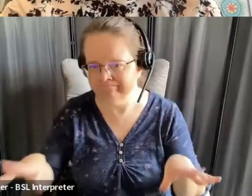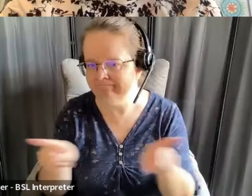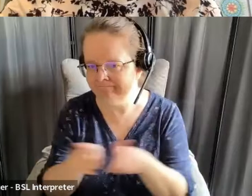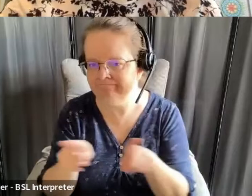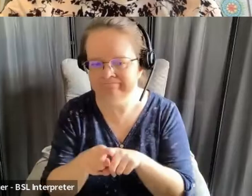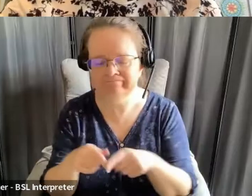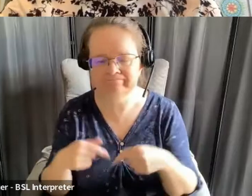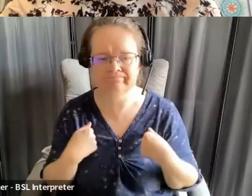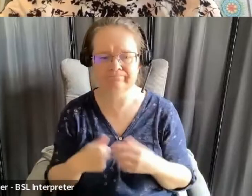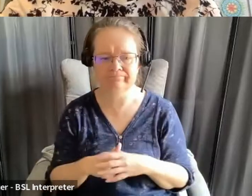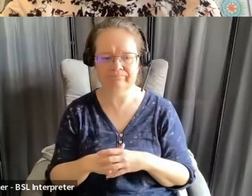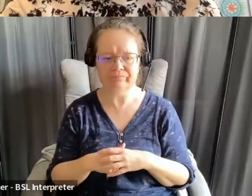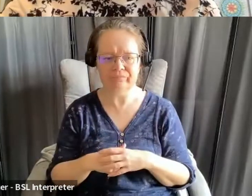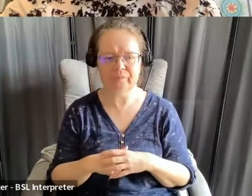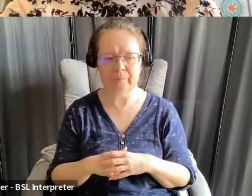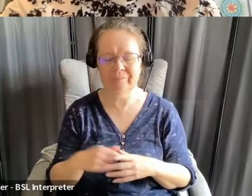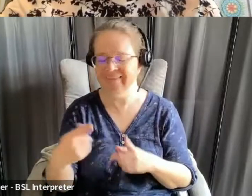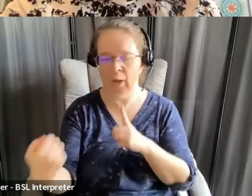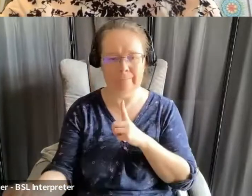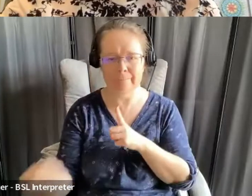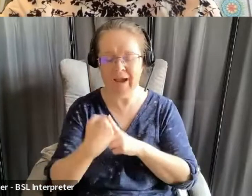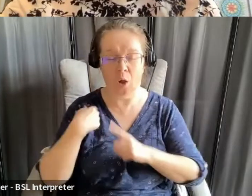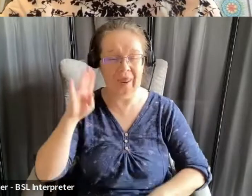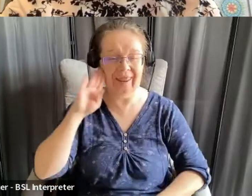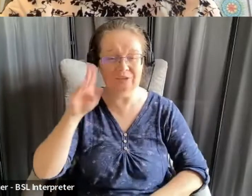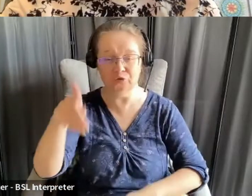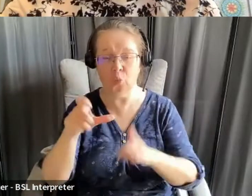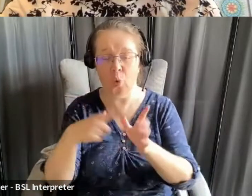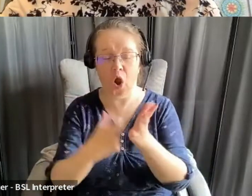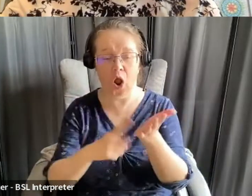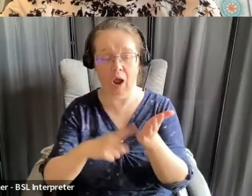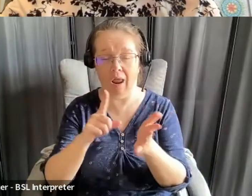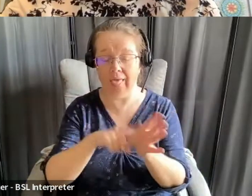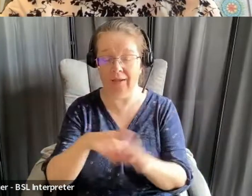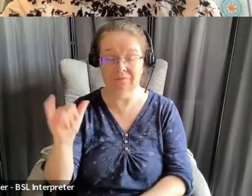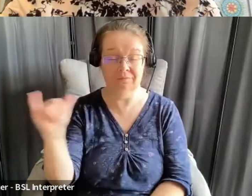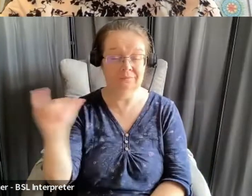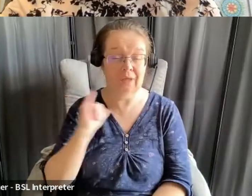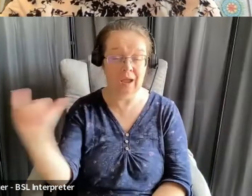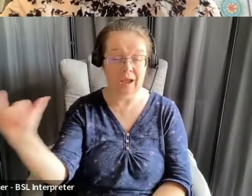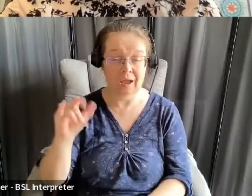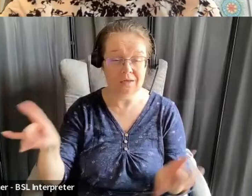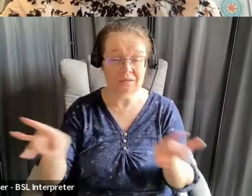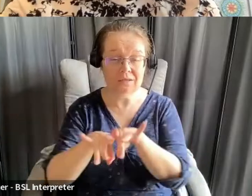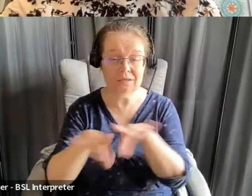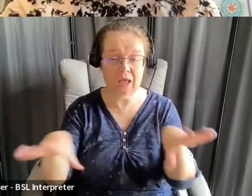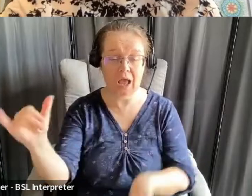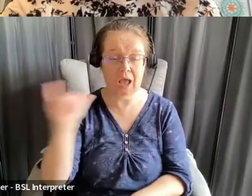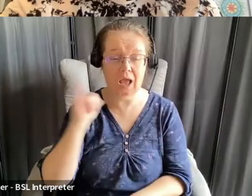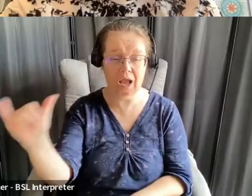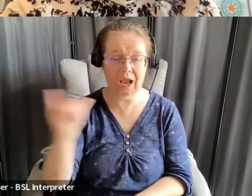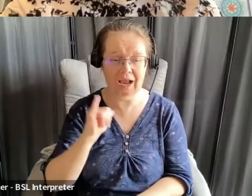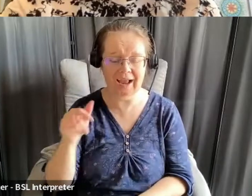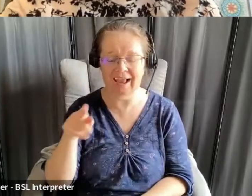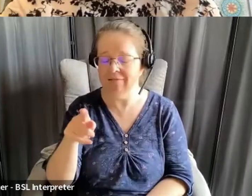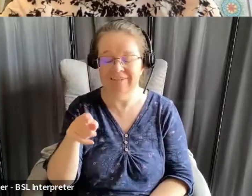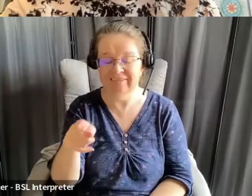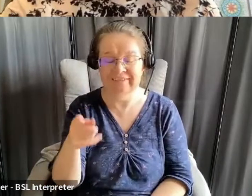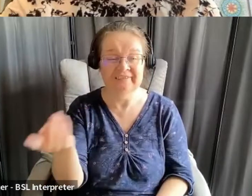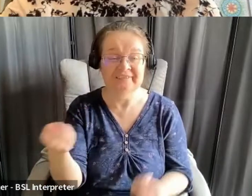I mean, it's really striking just listening to Carley speak there, because I sat and thought, this is all horribly